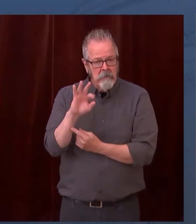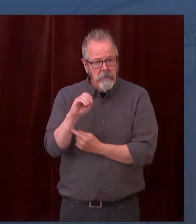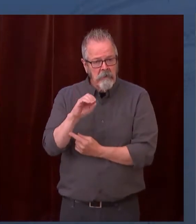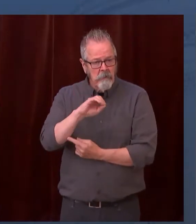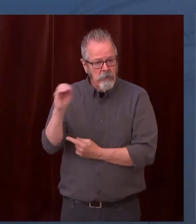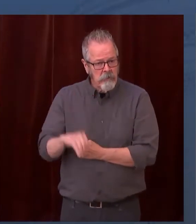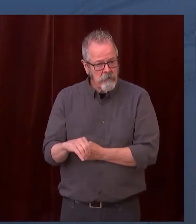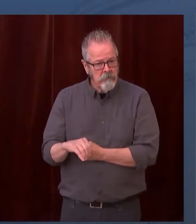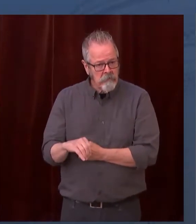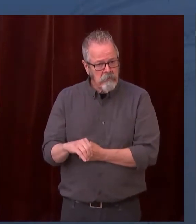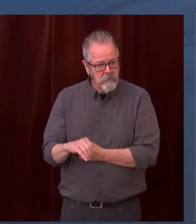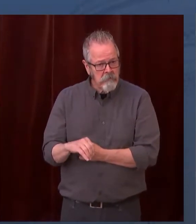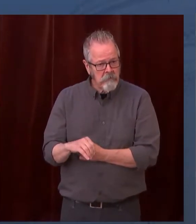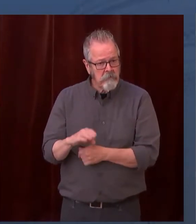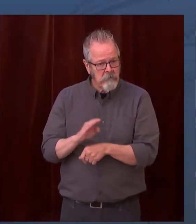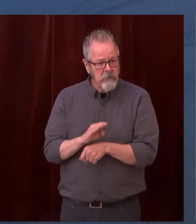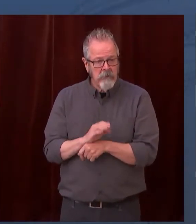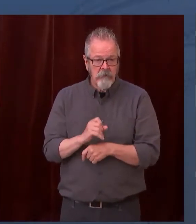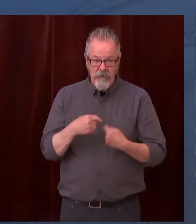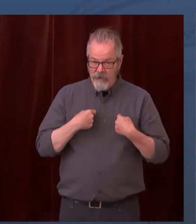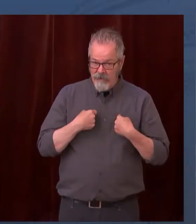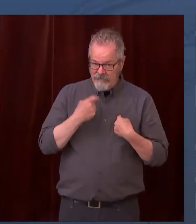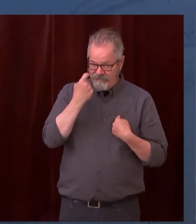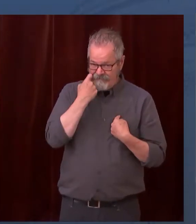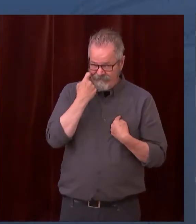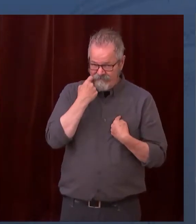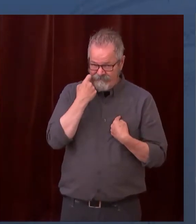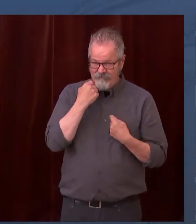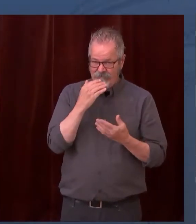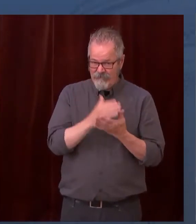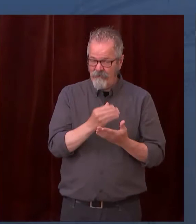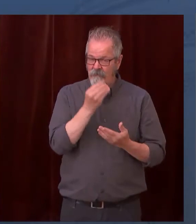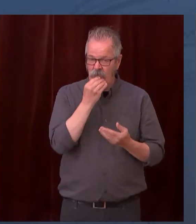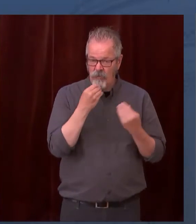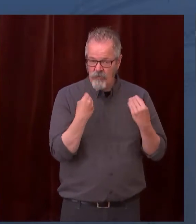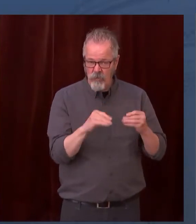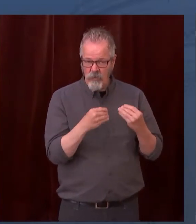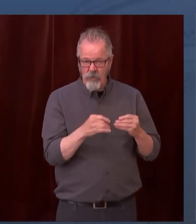person didn't have a mask on, and I think she felt a little